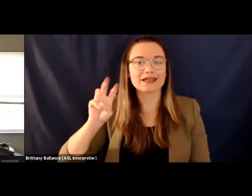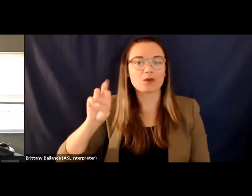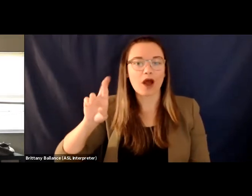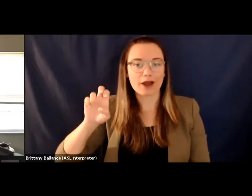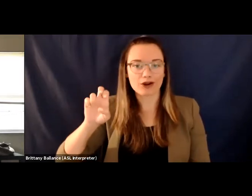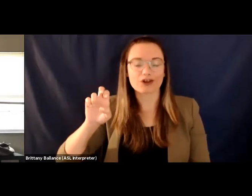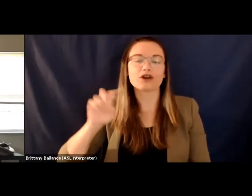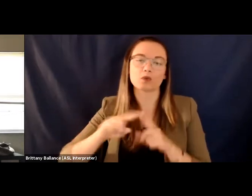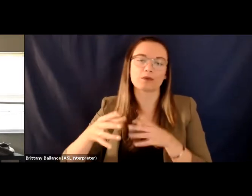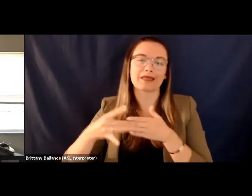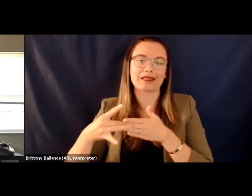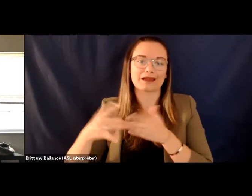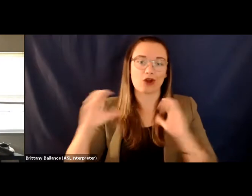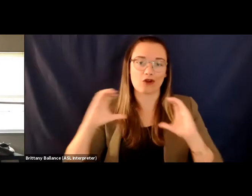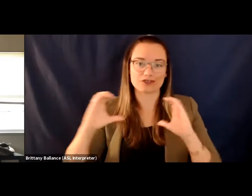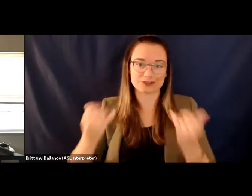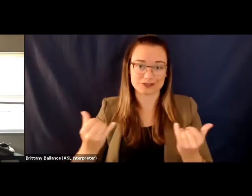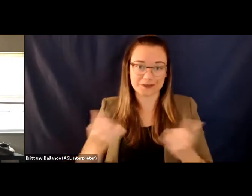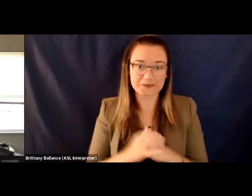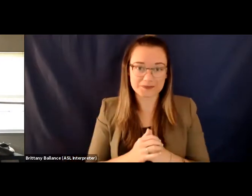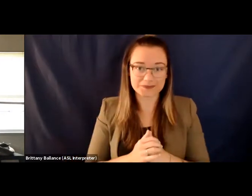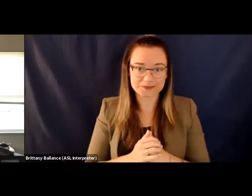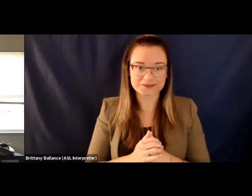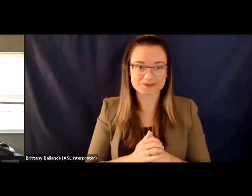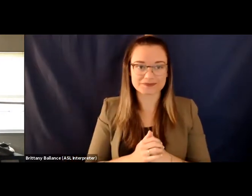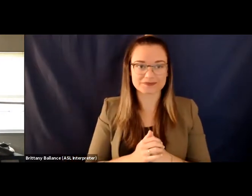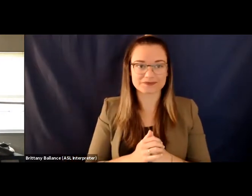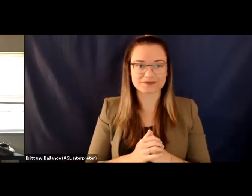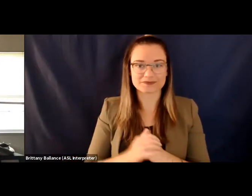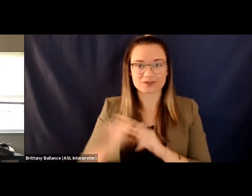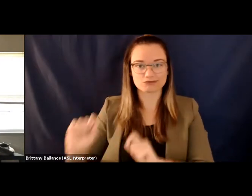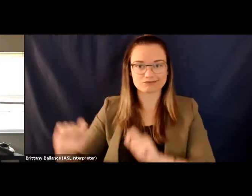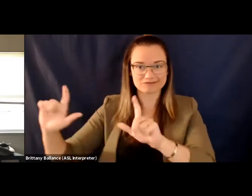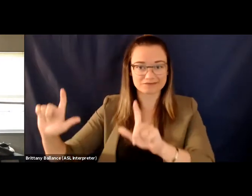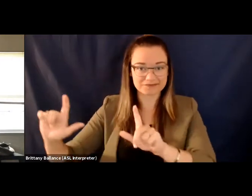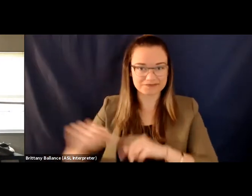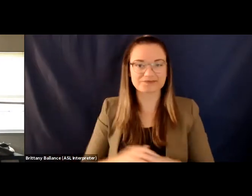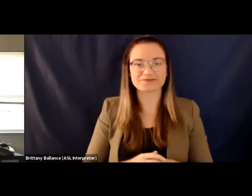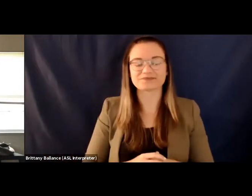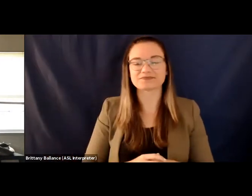this conversation today. We'll just get her up here.